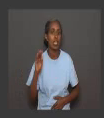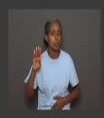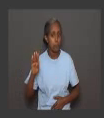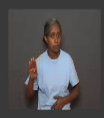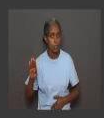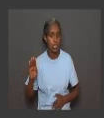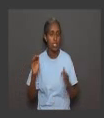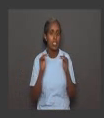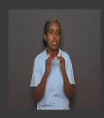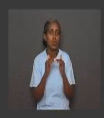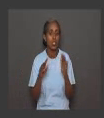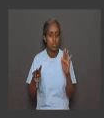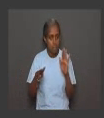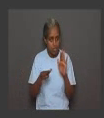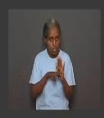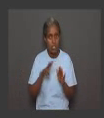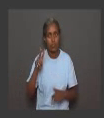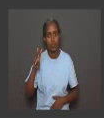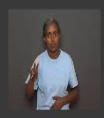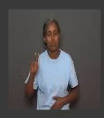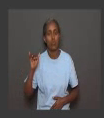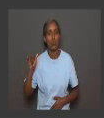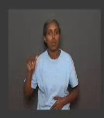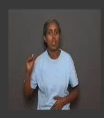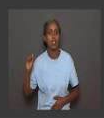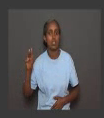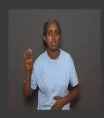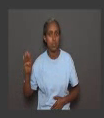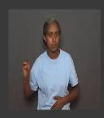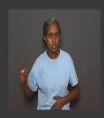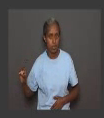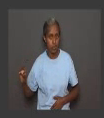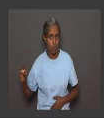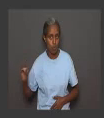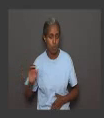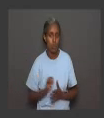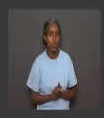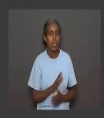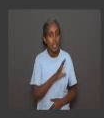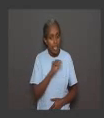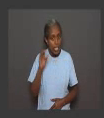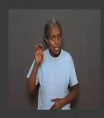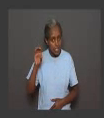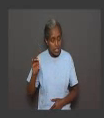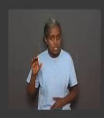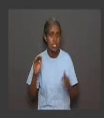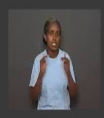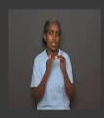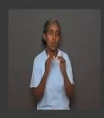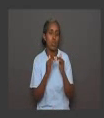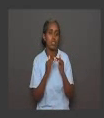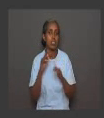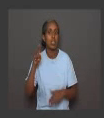B equals negative 2y sub 0 and C